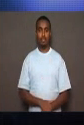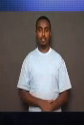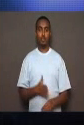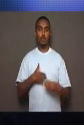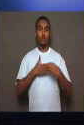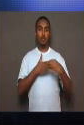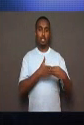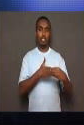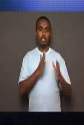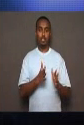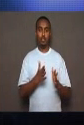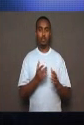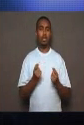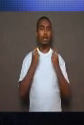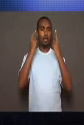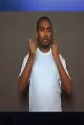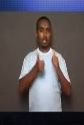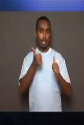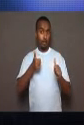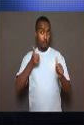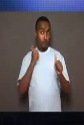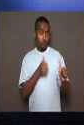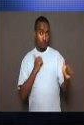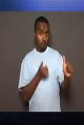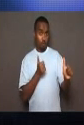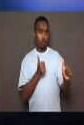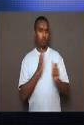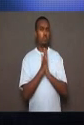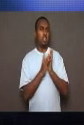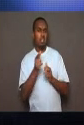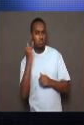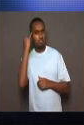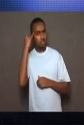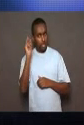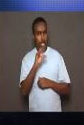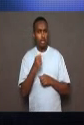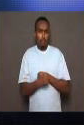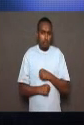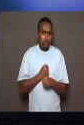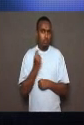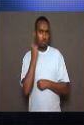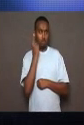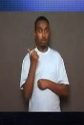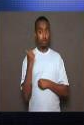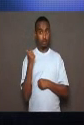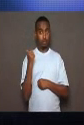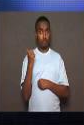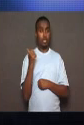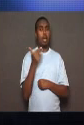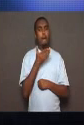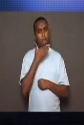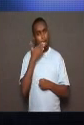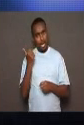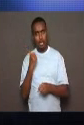Leaders try to understand their followers' motivations, concerns, and worries, and do their best